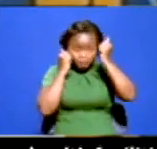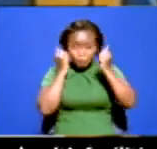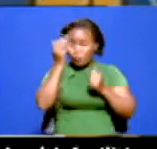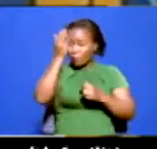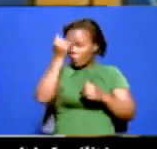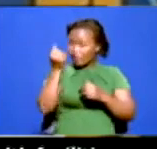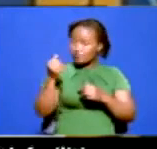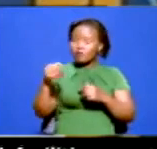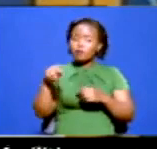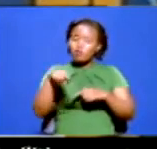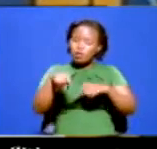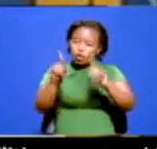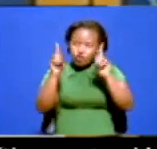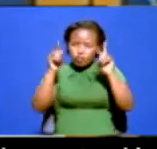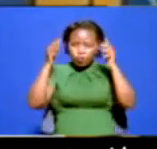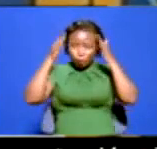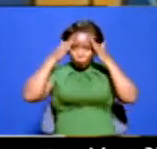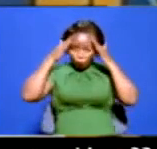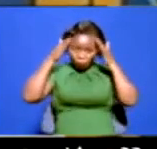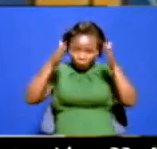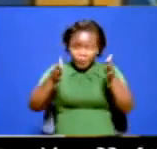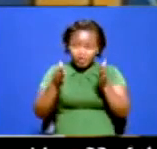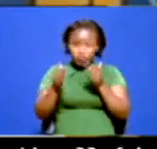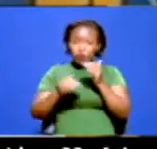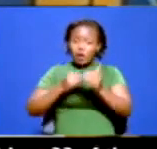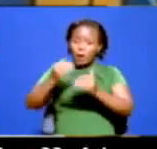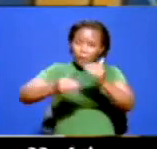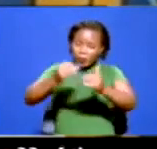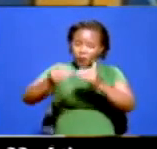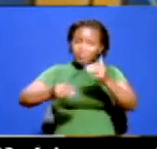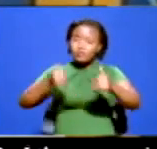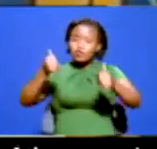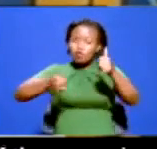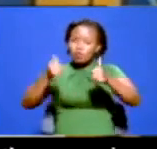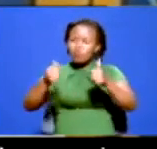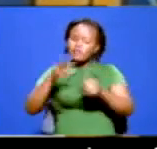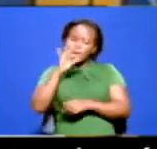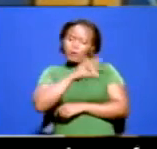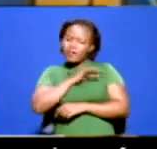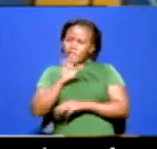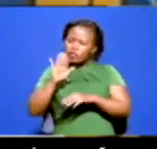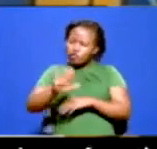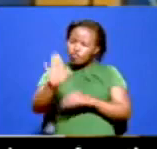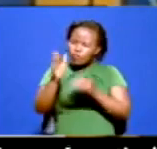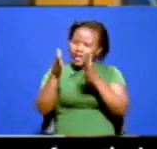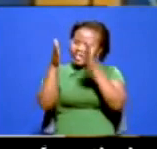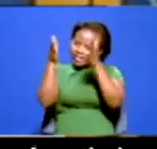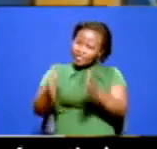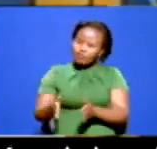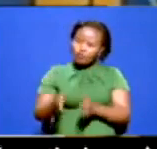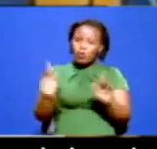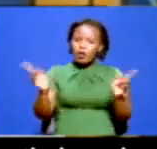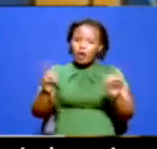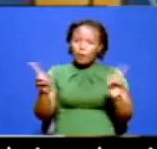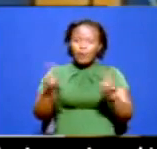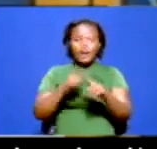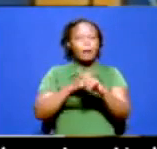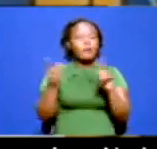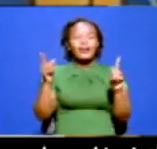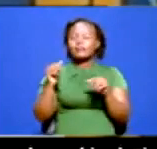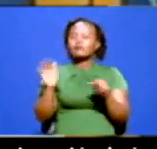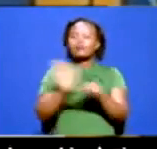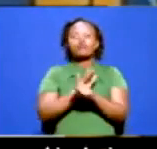commit to a process that will not benefit you as an individual, but will benefit the larger